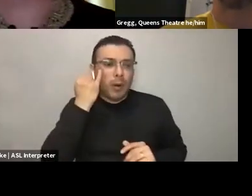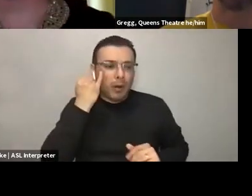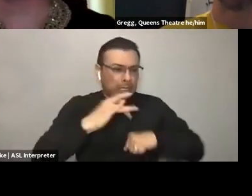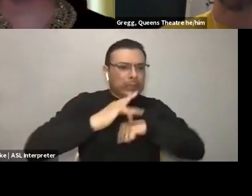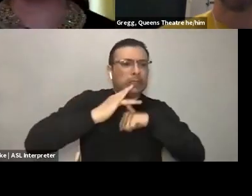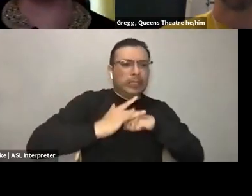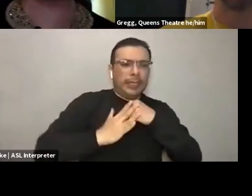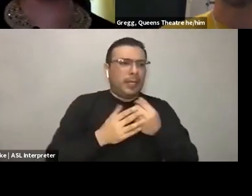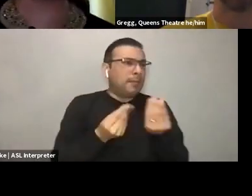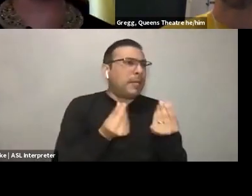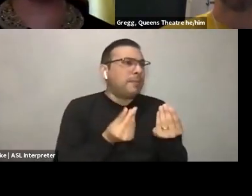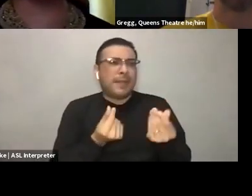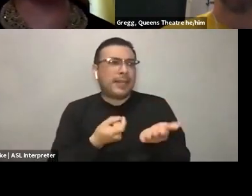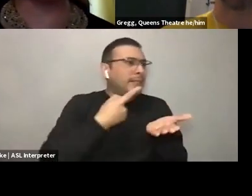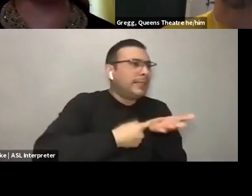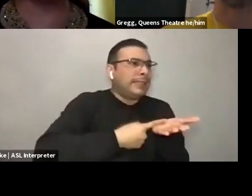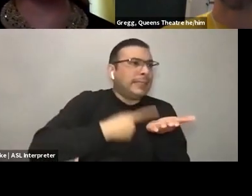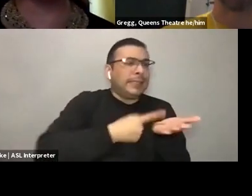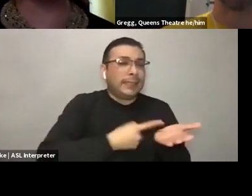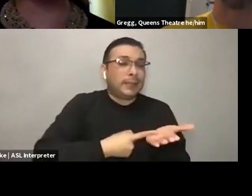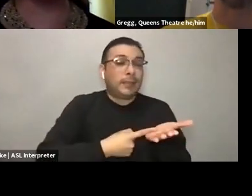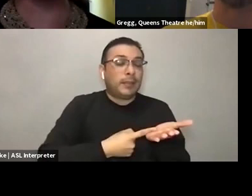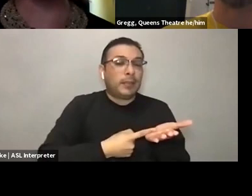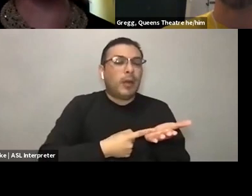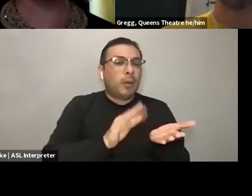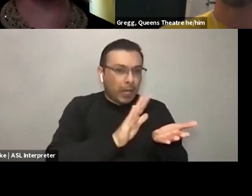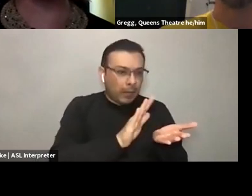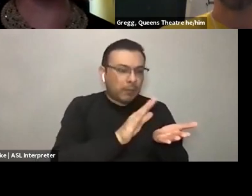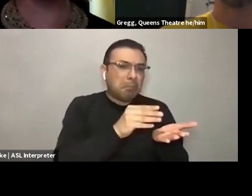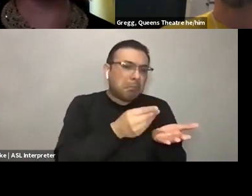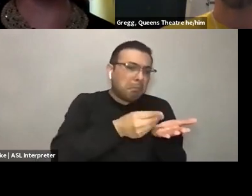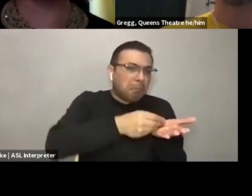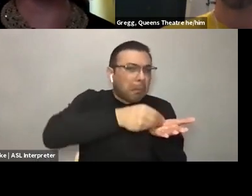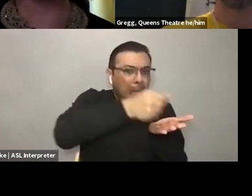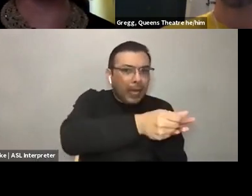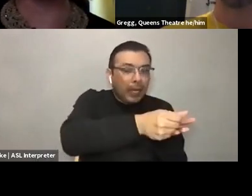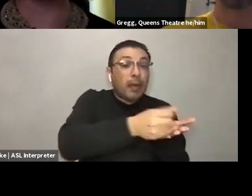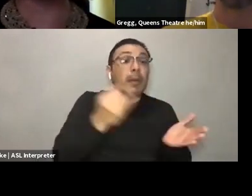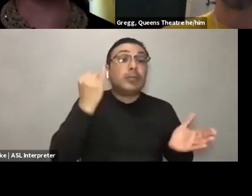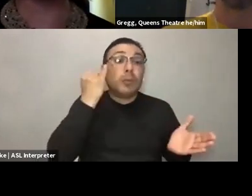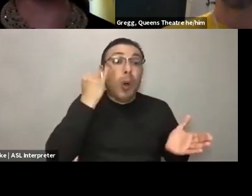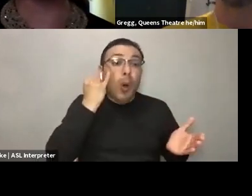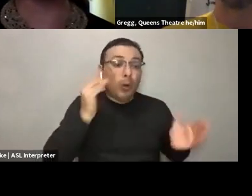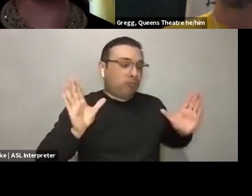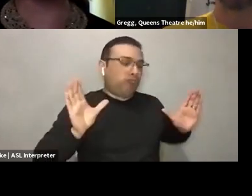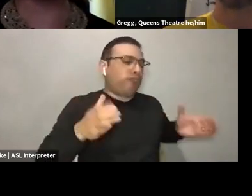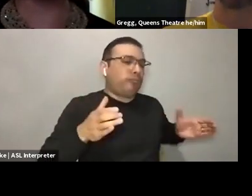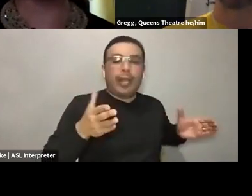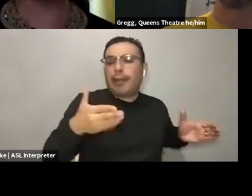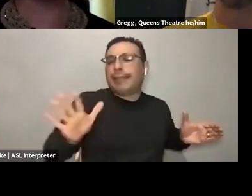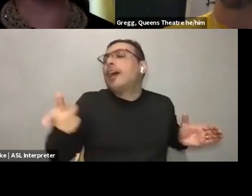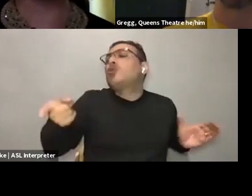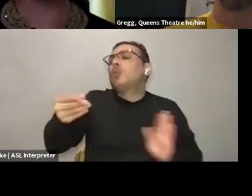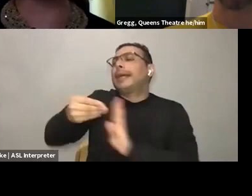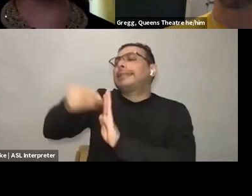of accessibility and not talk about the cost of exclusion, right? What are we missing by excluding so many people